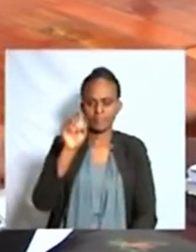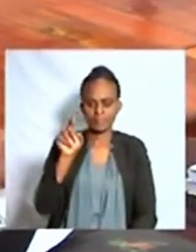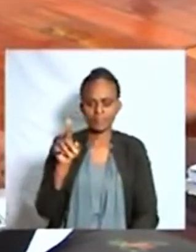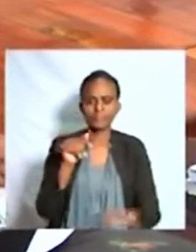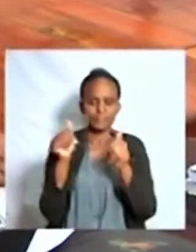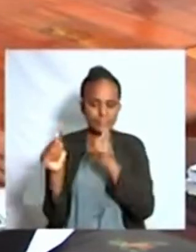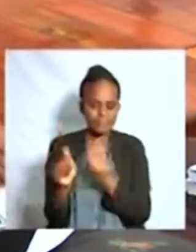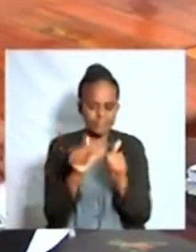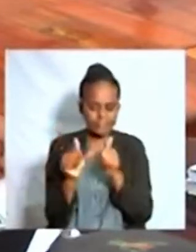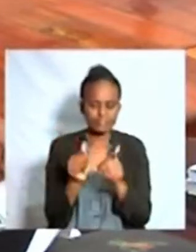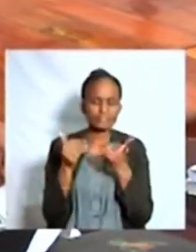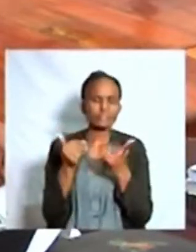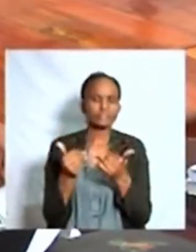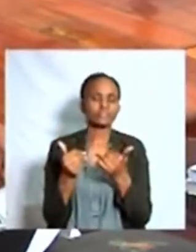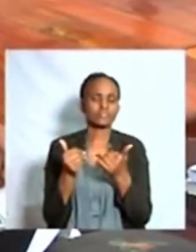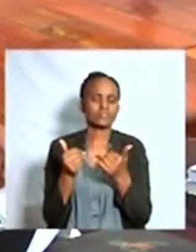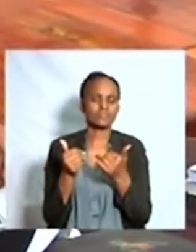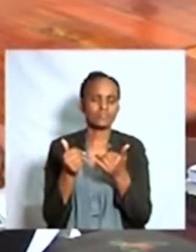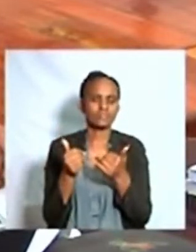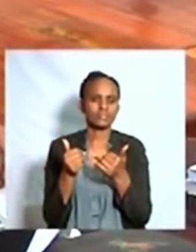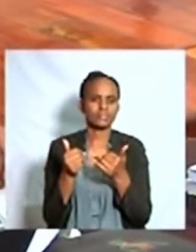taken is that